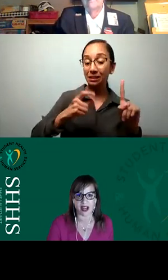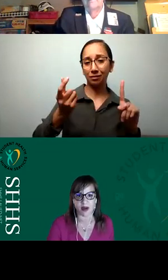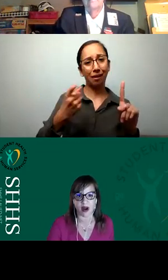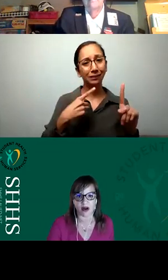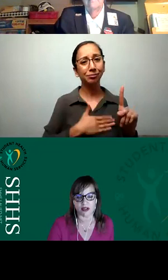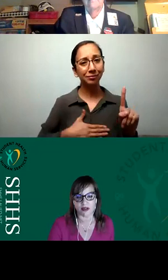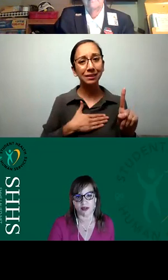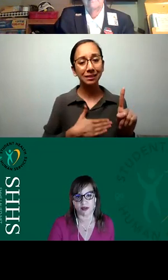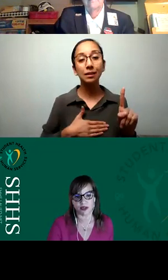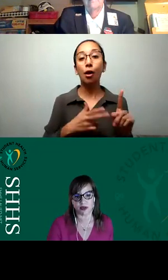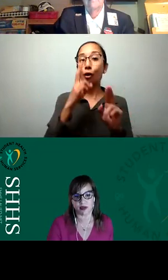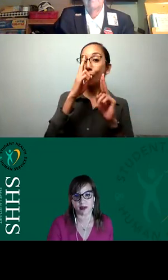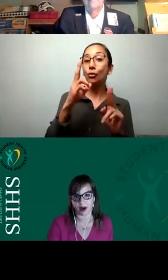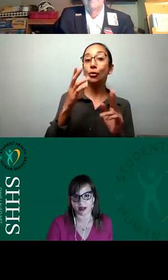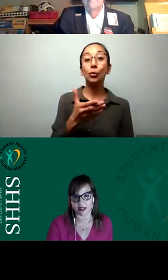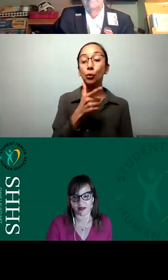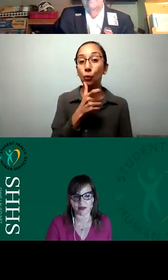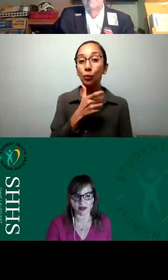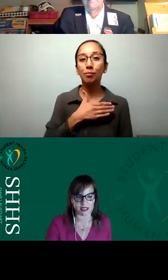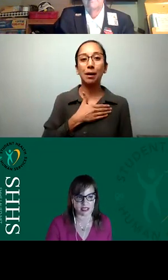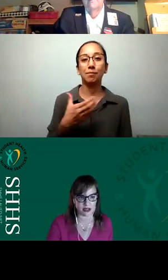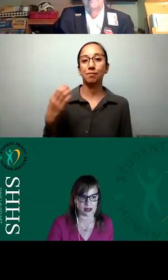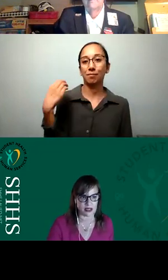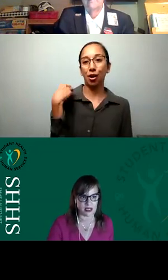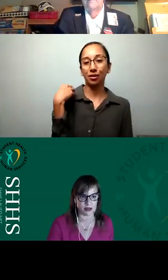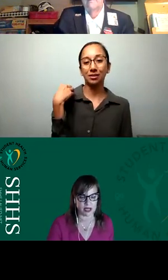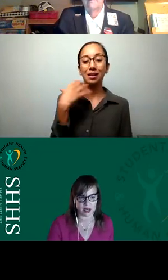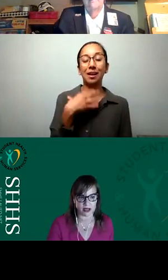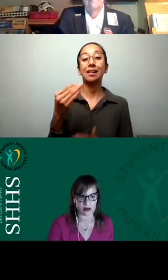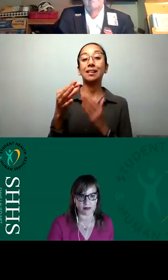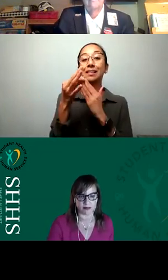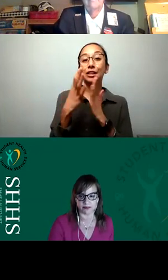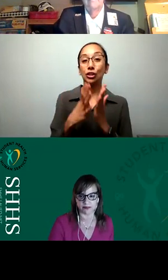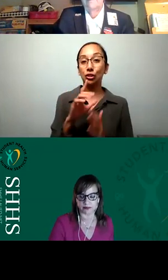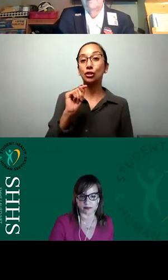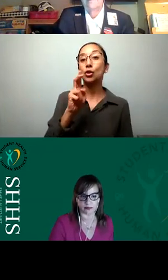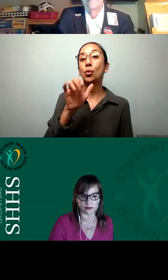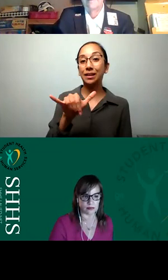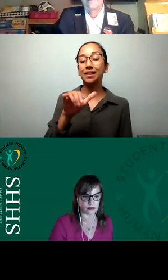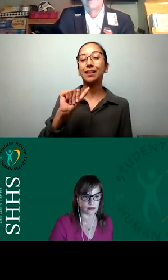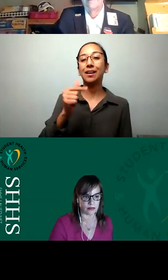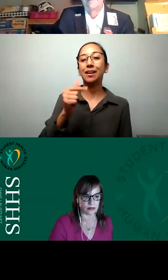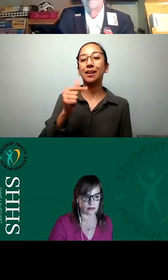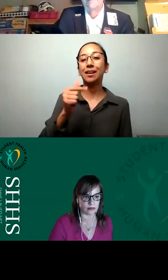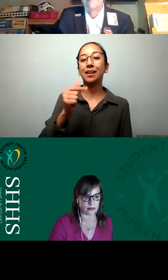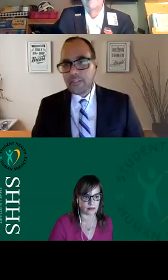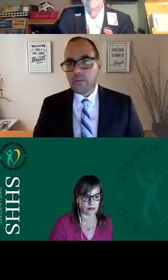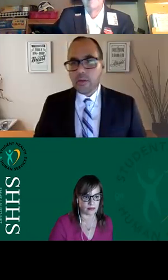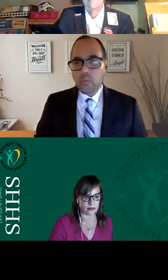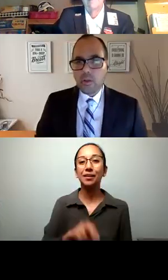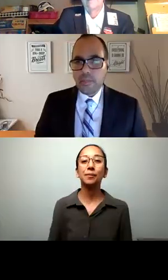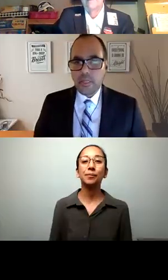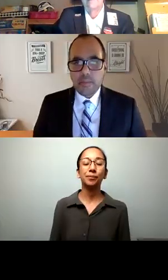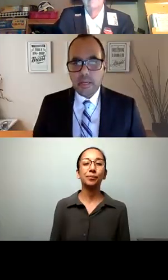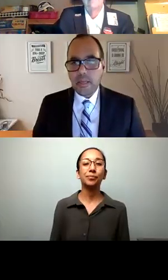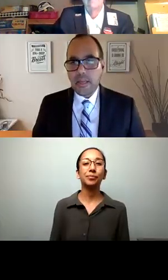I am honored to introduce to you my boss and fearless leader, Tony Aguilar. Thank you, Pia. And I too